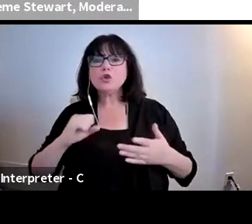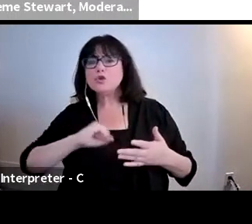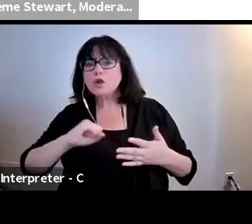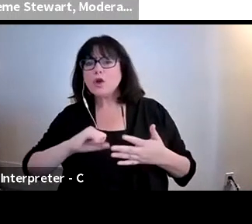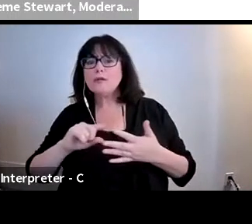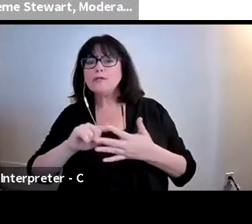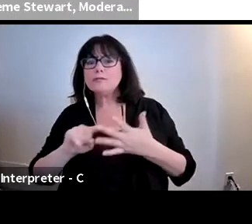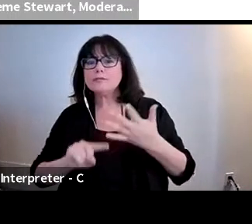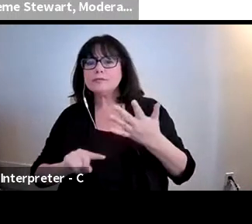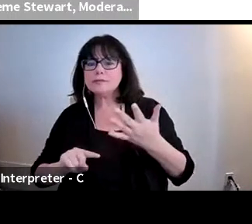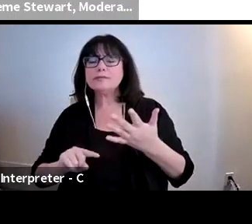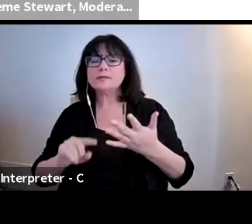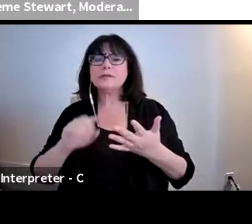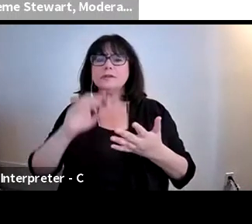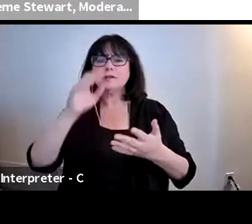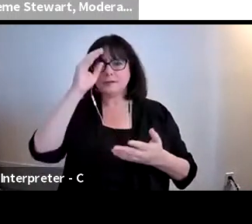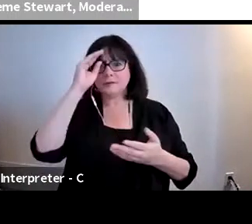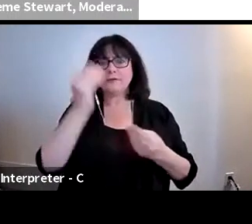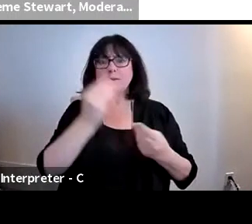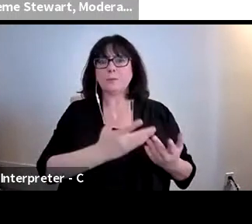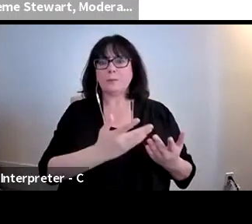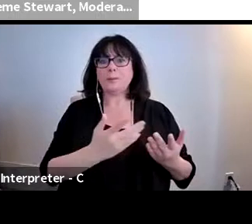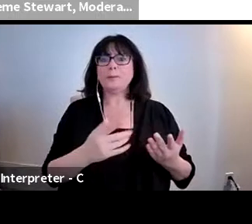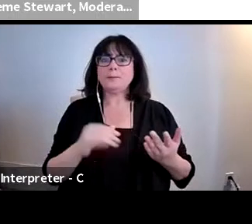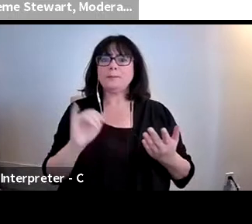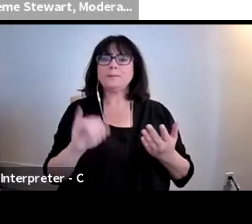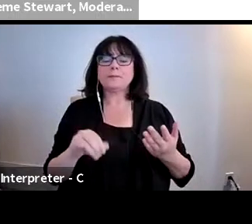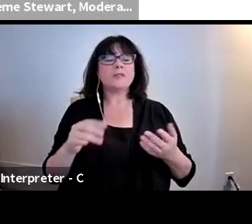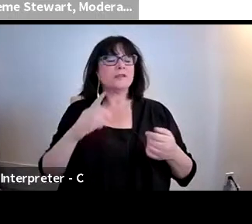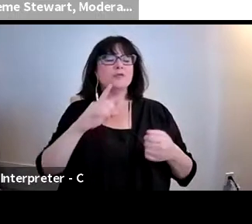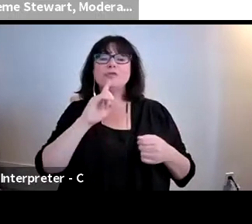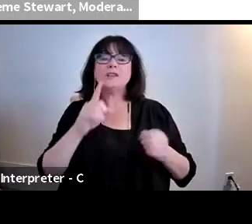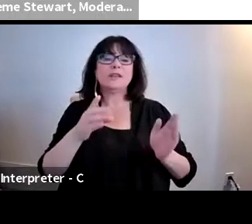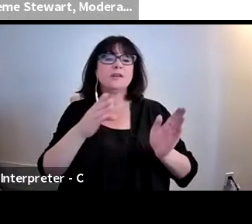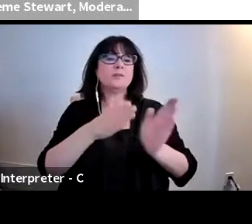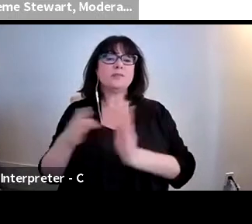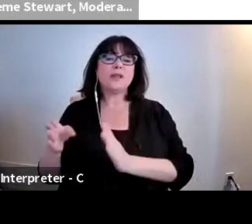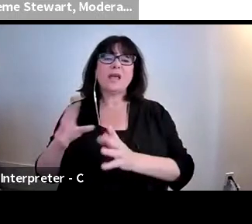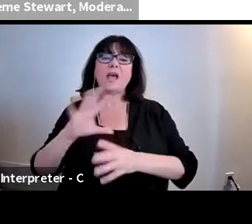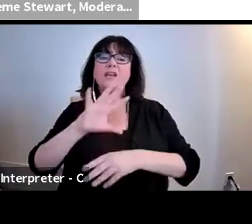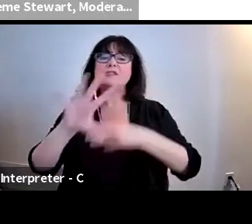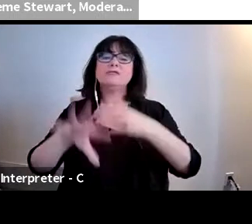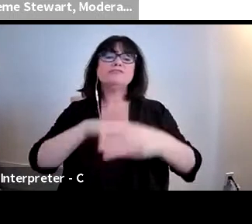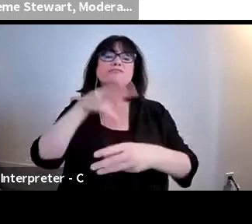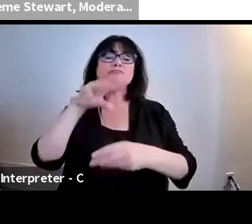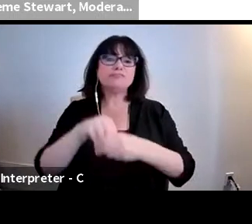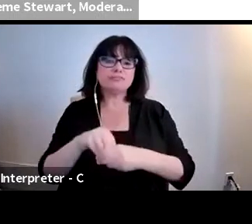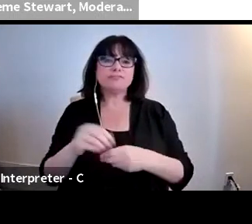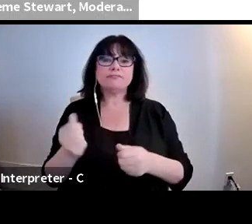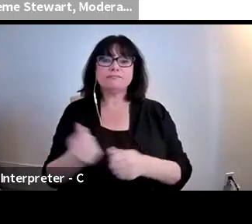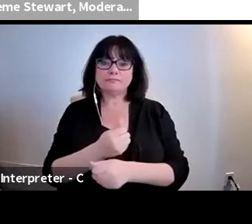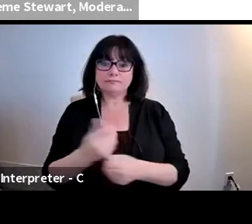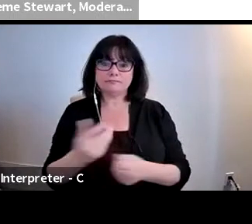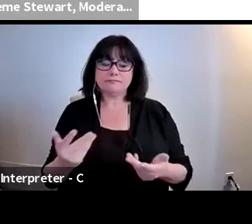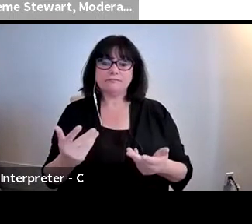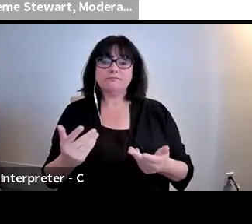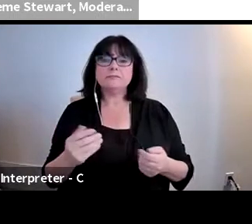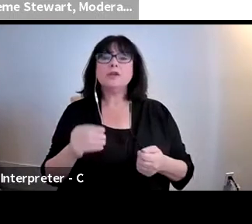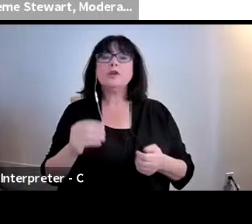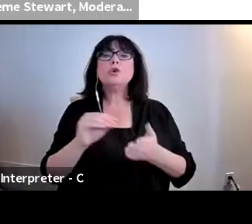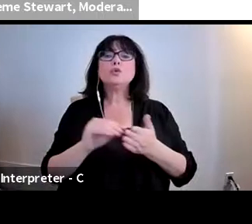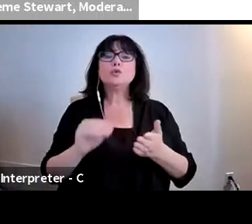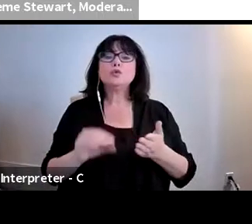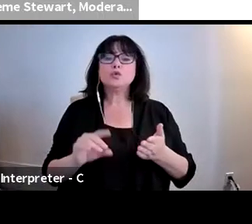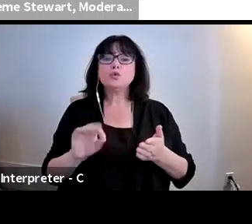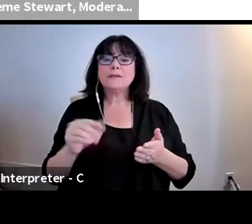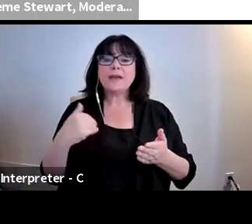So there's quite a comprehensive plan. And if any students have any questions about this, if you could please contact